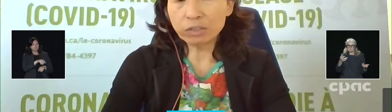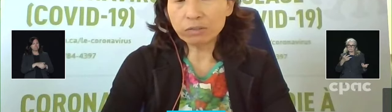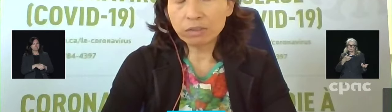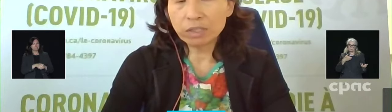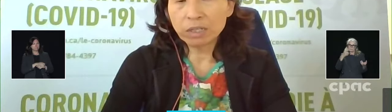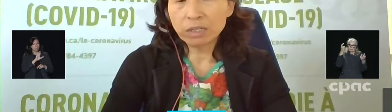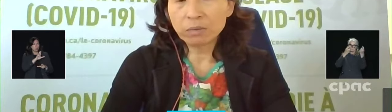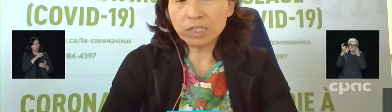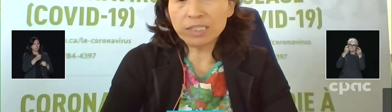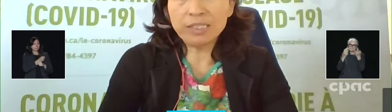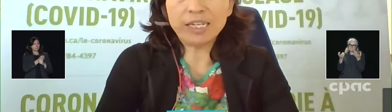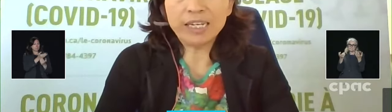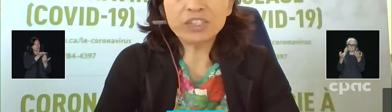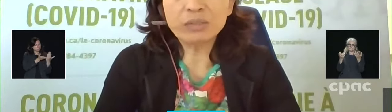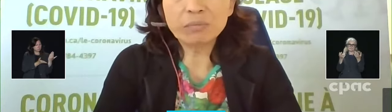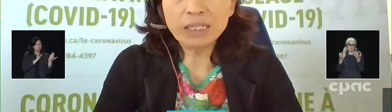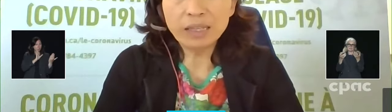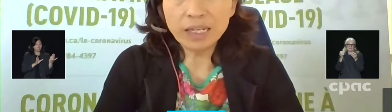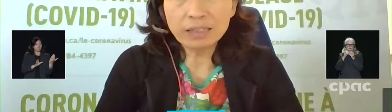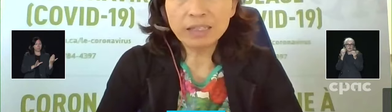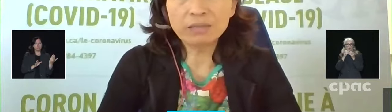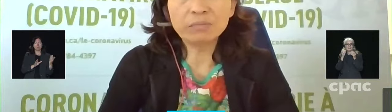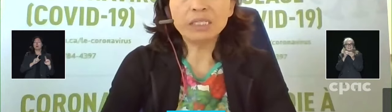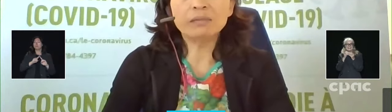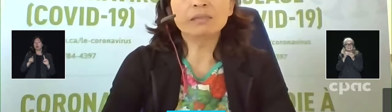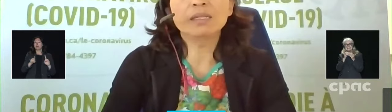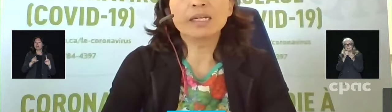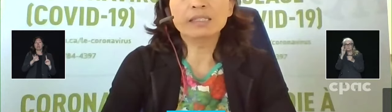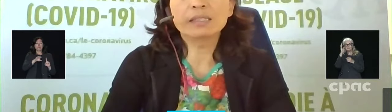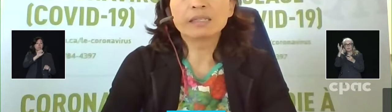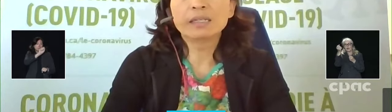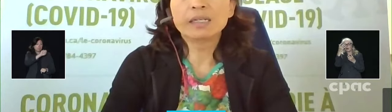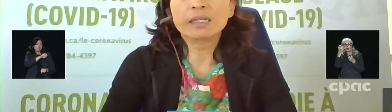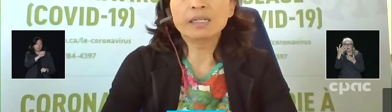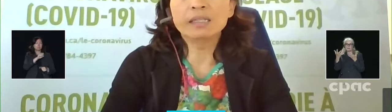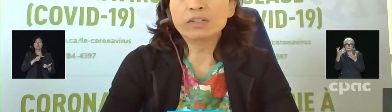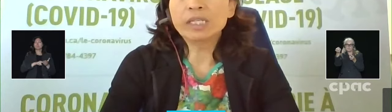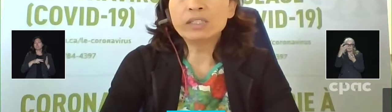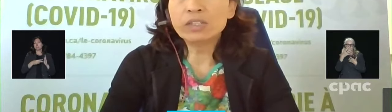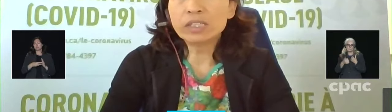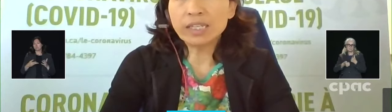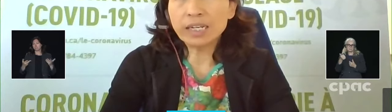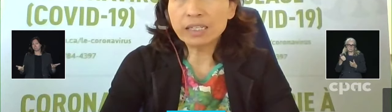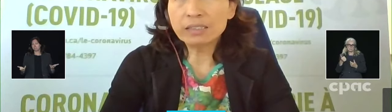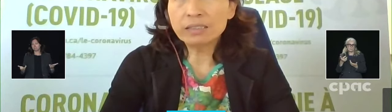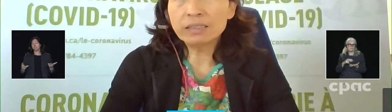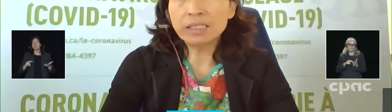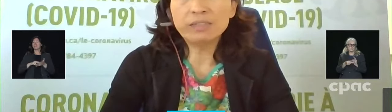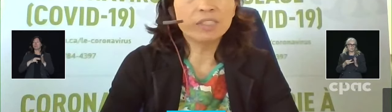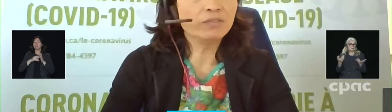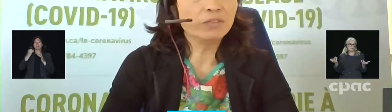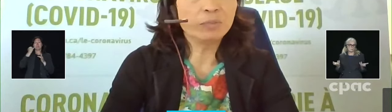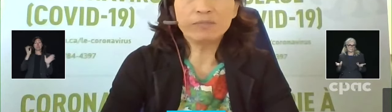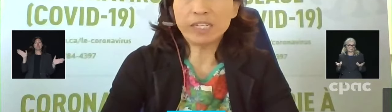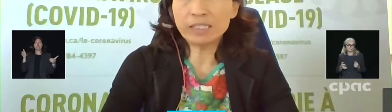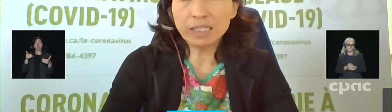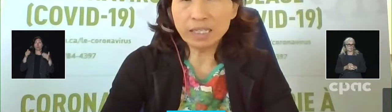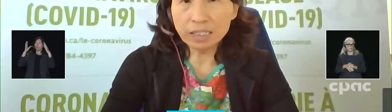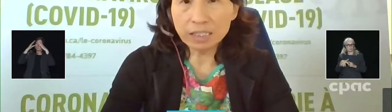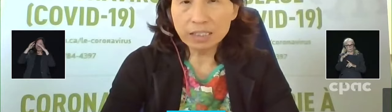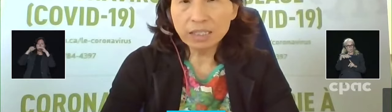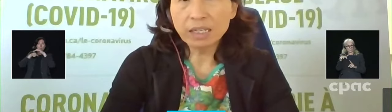might show. What does it actually mean then? It means that in those indoor settings, even if you've